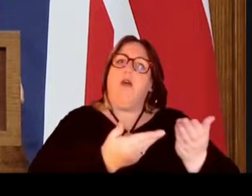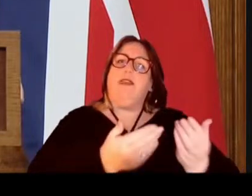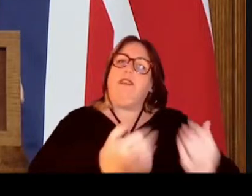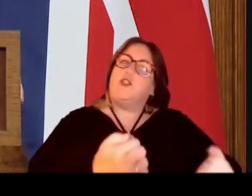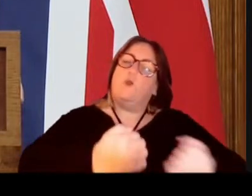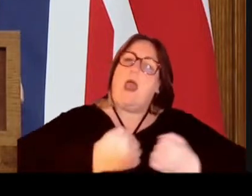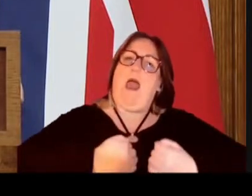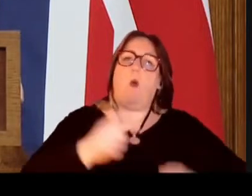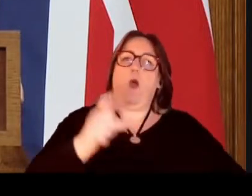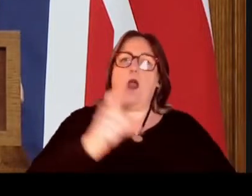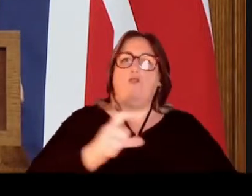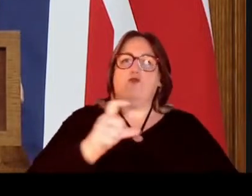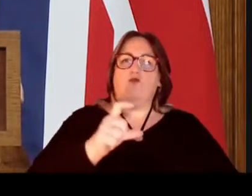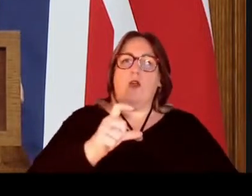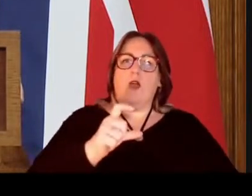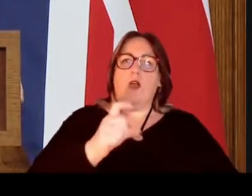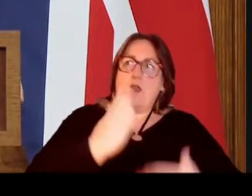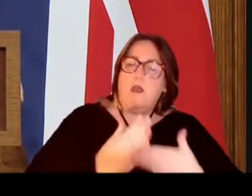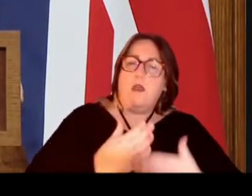And on them.